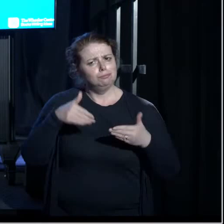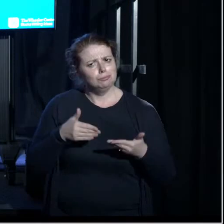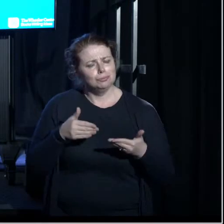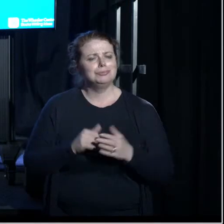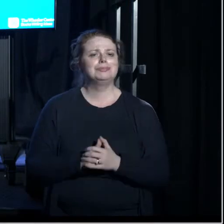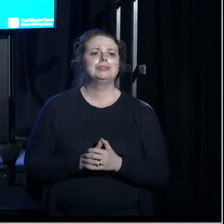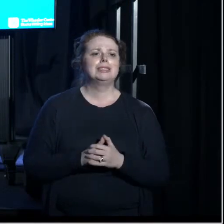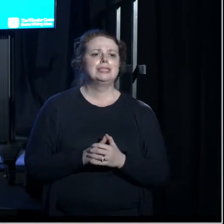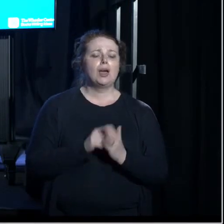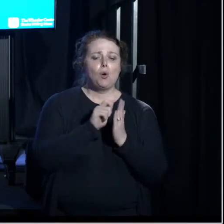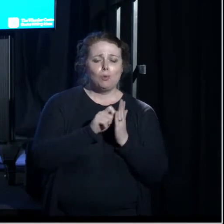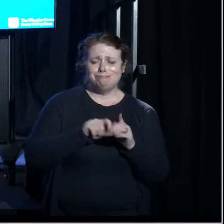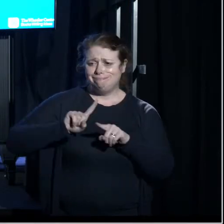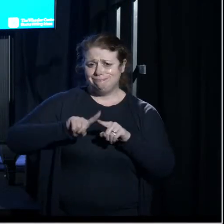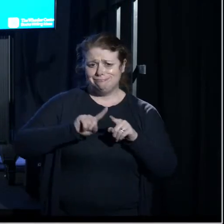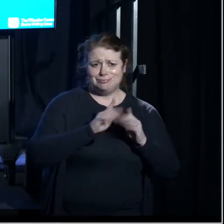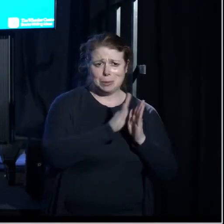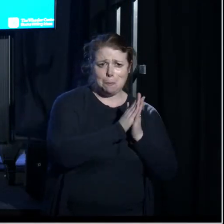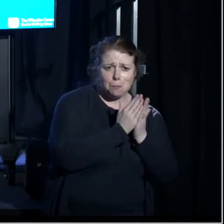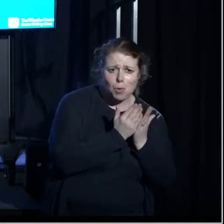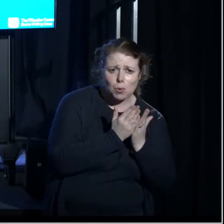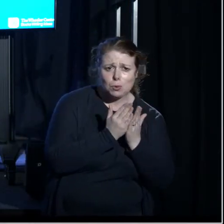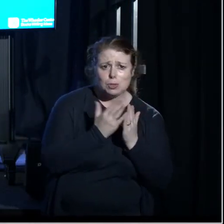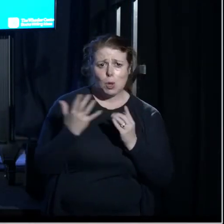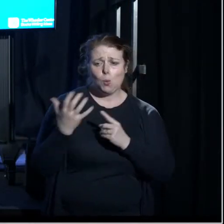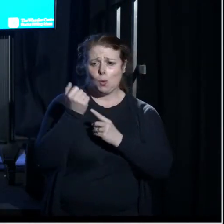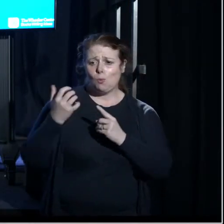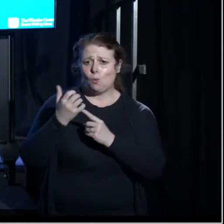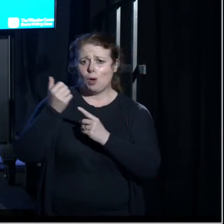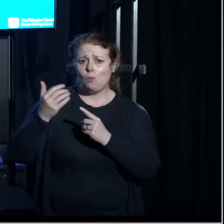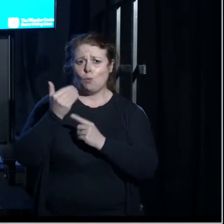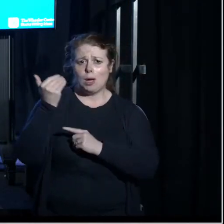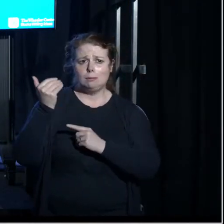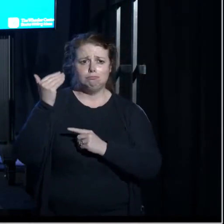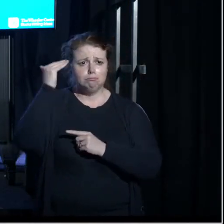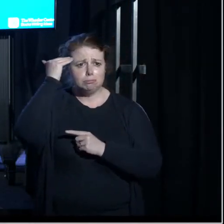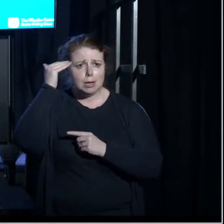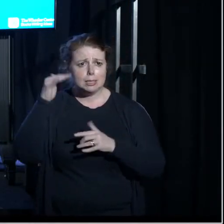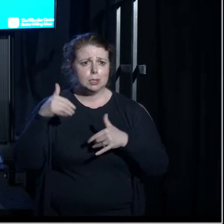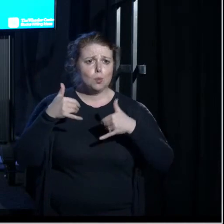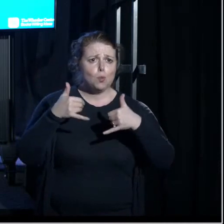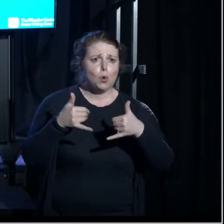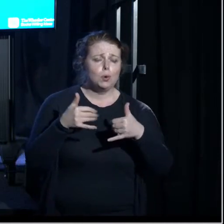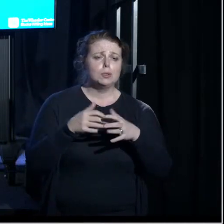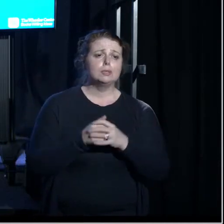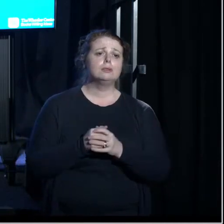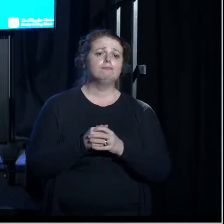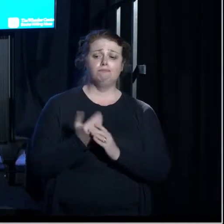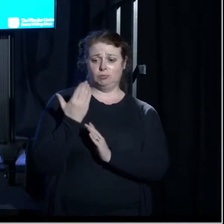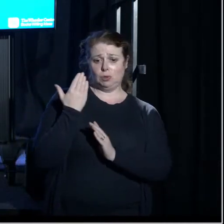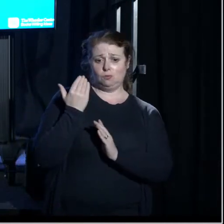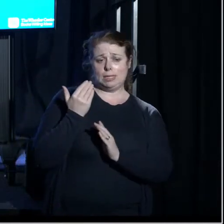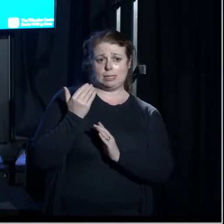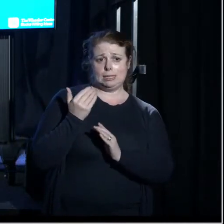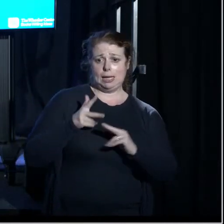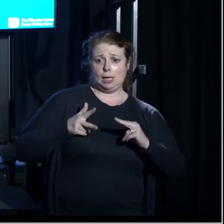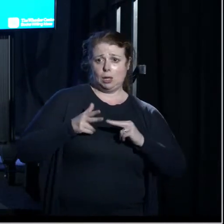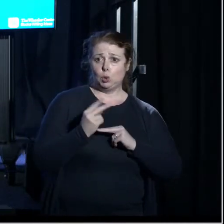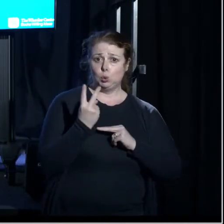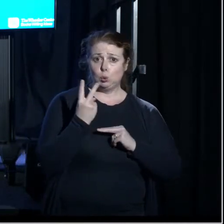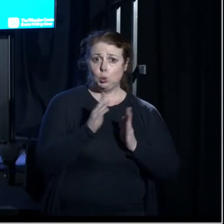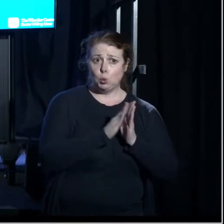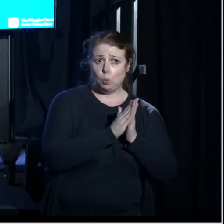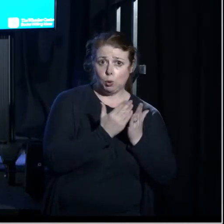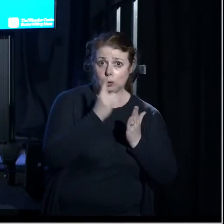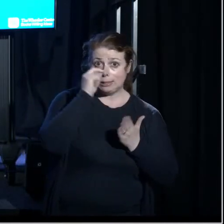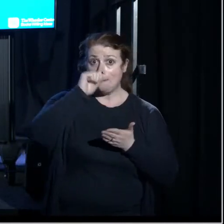a range of different novels and winner of so many different prizes. And notably, he's recently released 2 books, which you